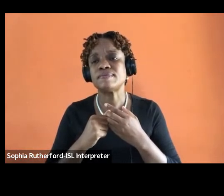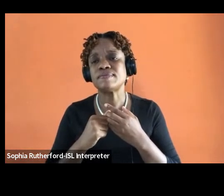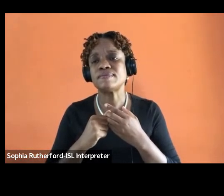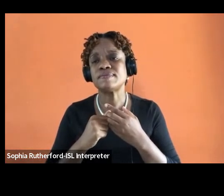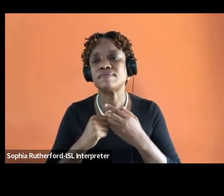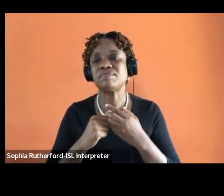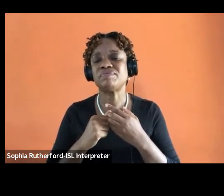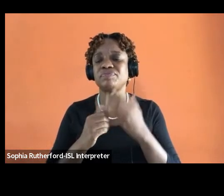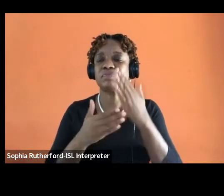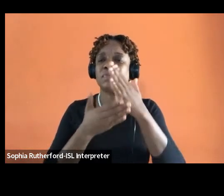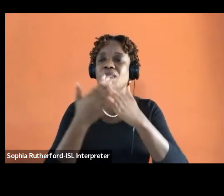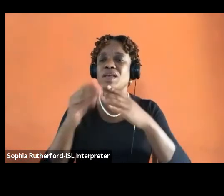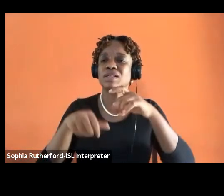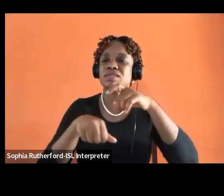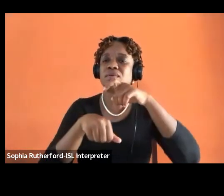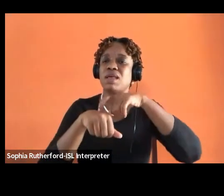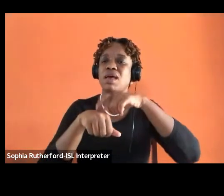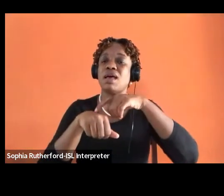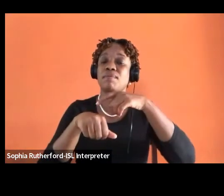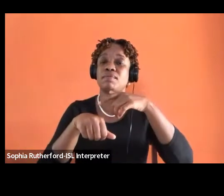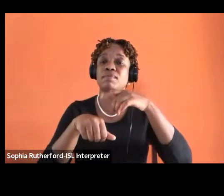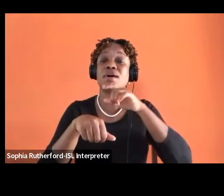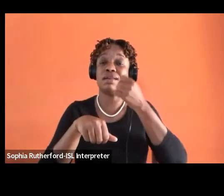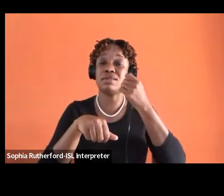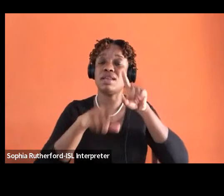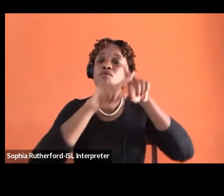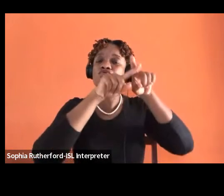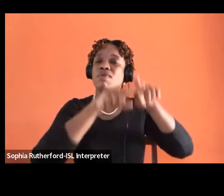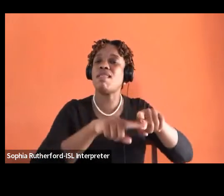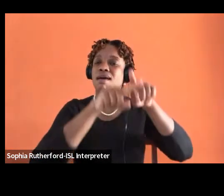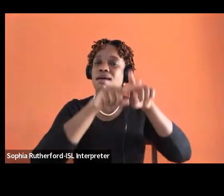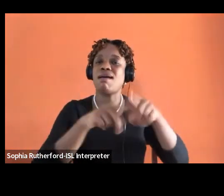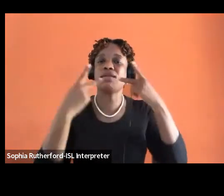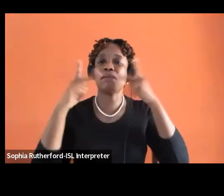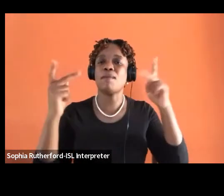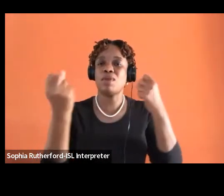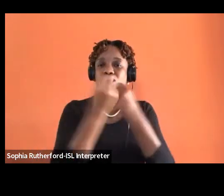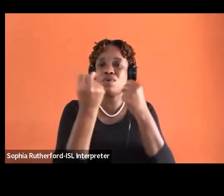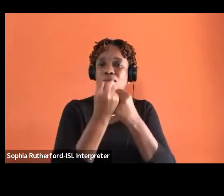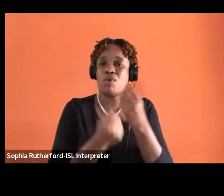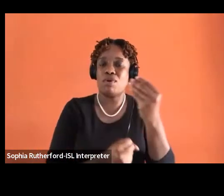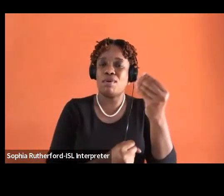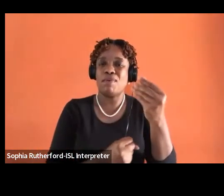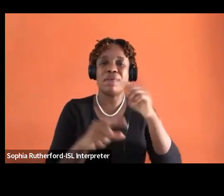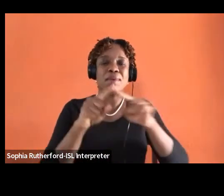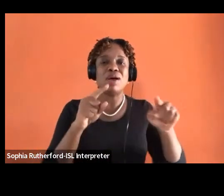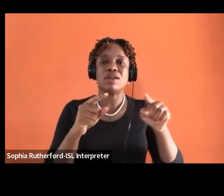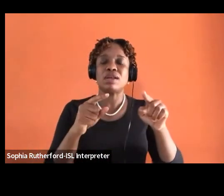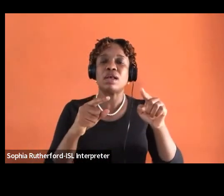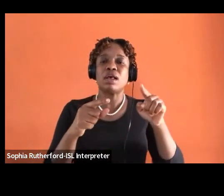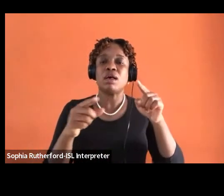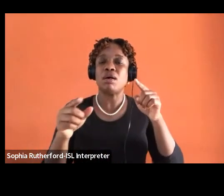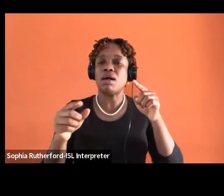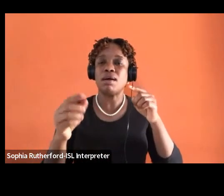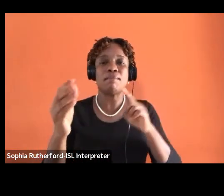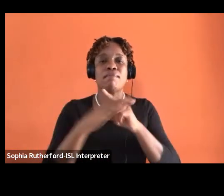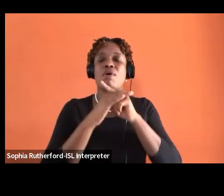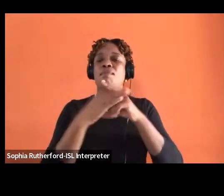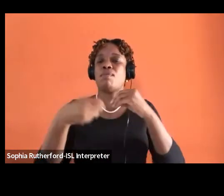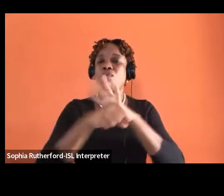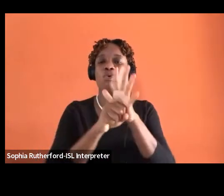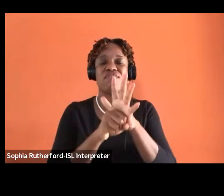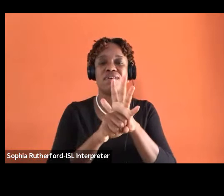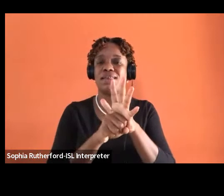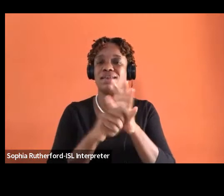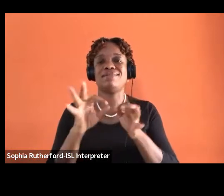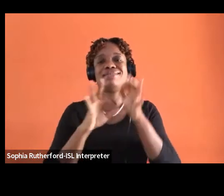assistance that they rely on heavily was severely delayed. So I'm not sure